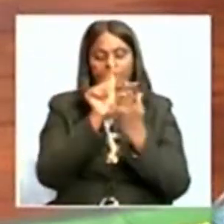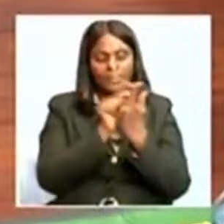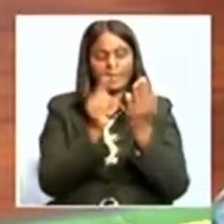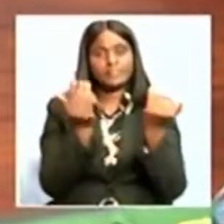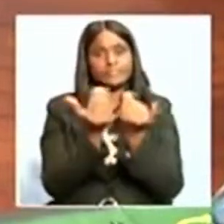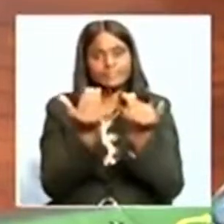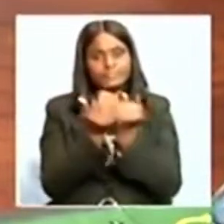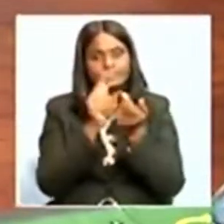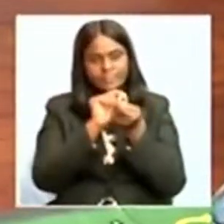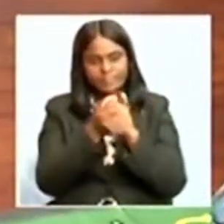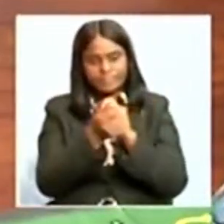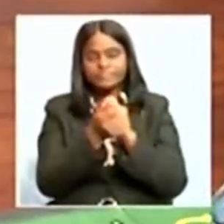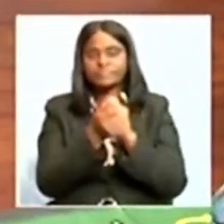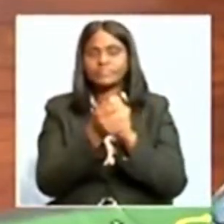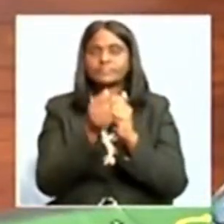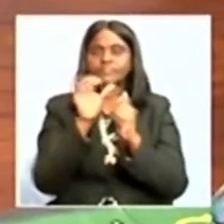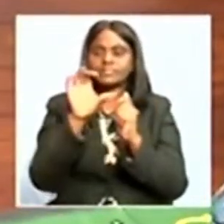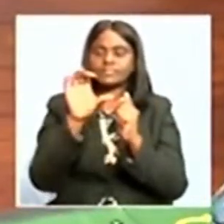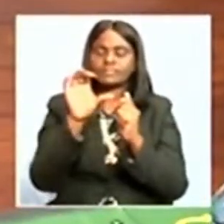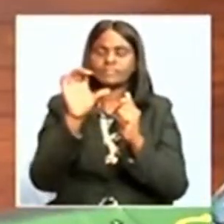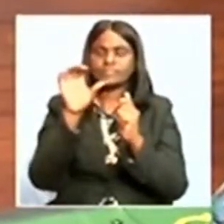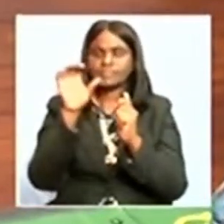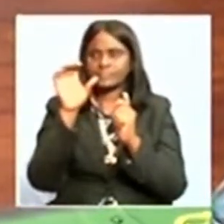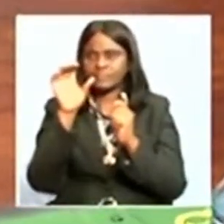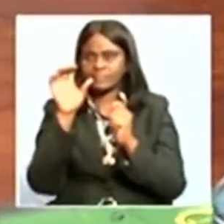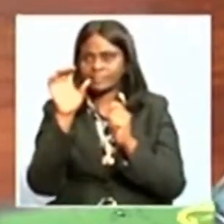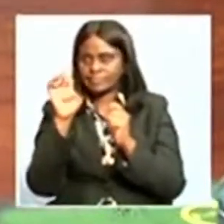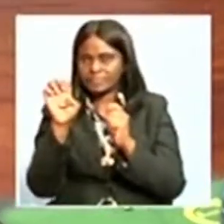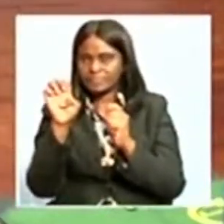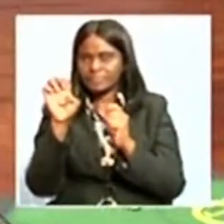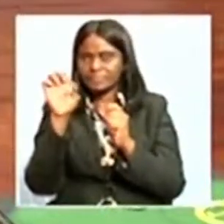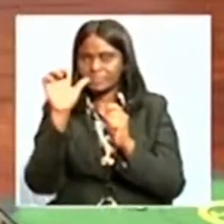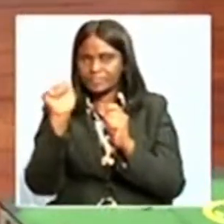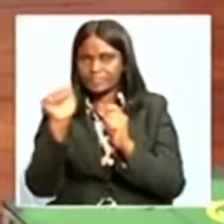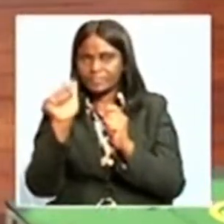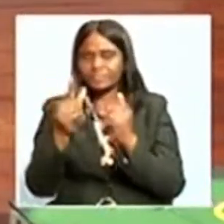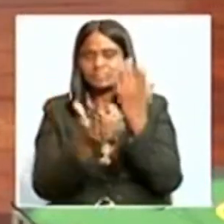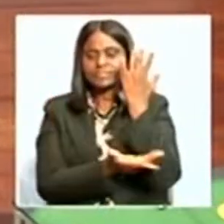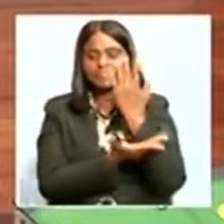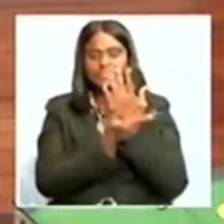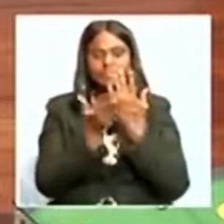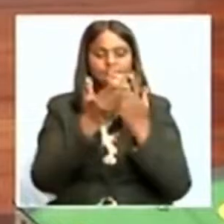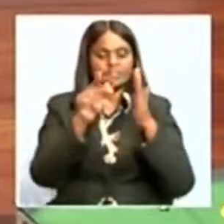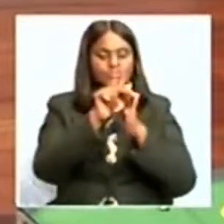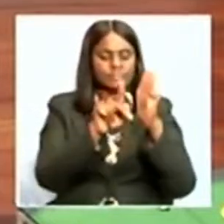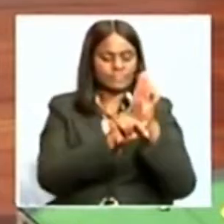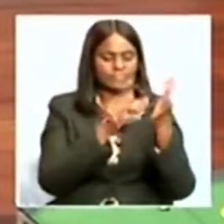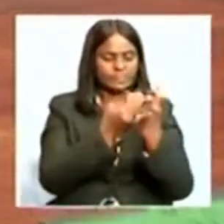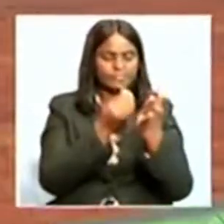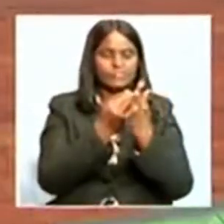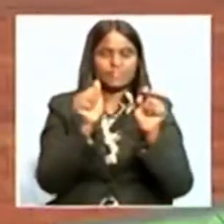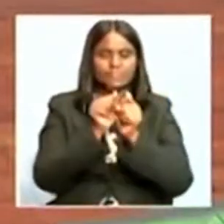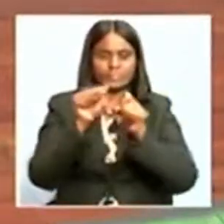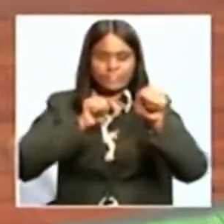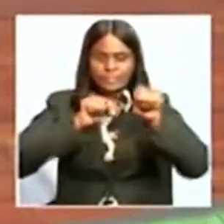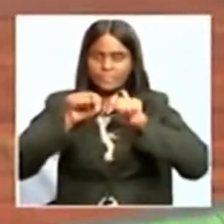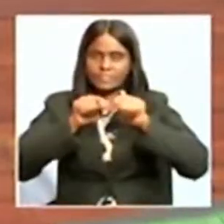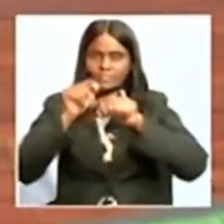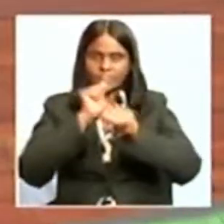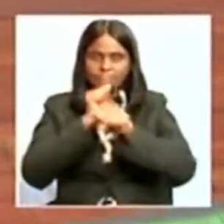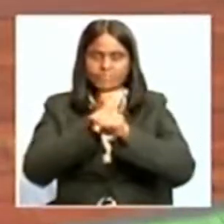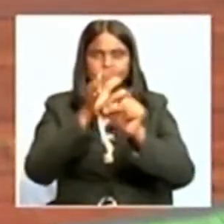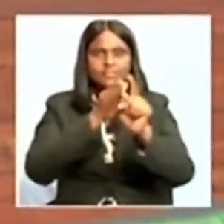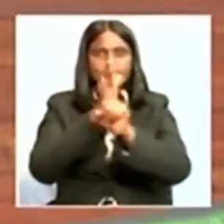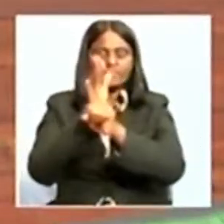amend the Customs and Excise Act Cap 322 of the laws of Zambia in order to enhance the fiscal policy and regulatory framework